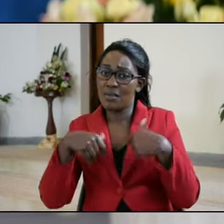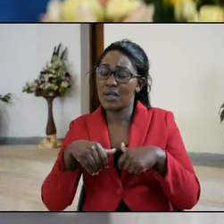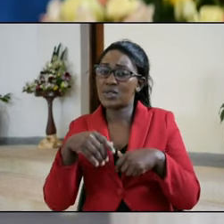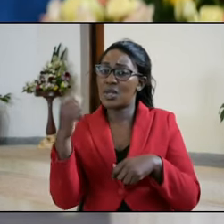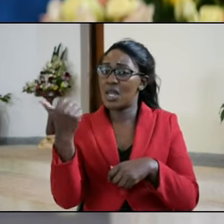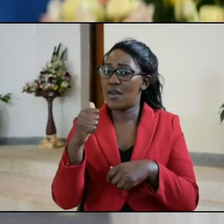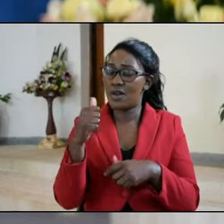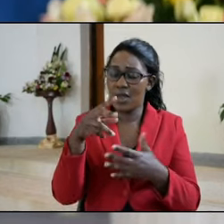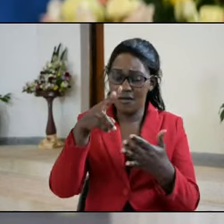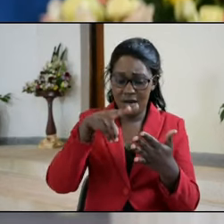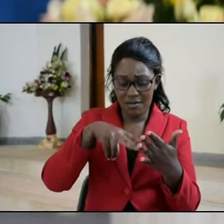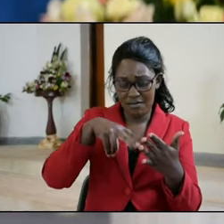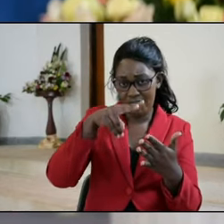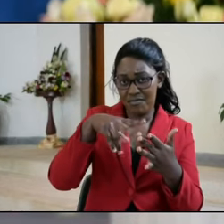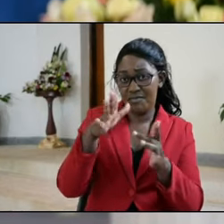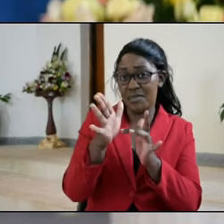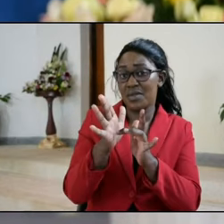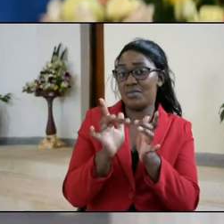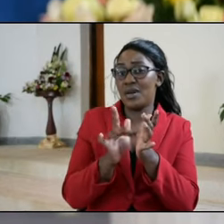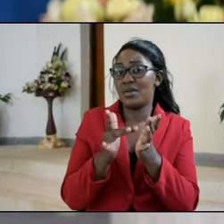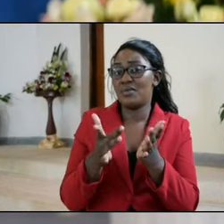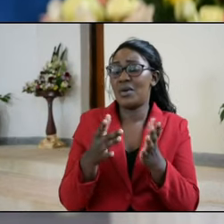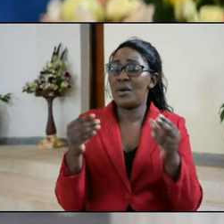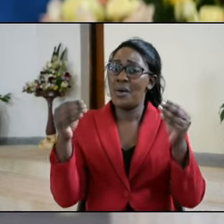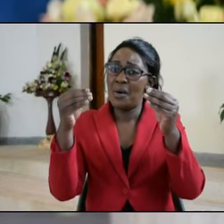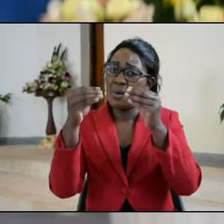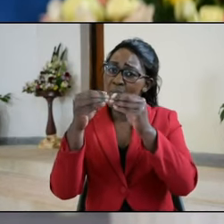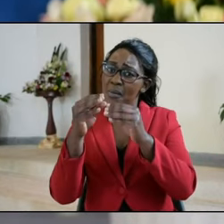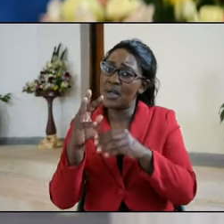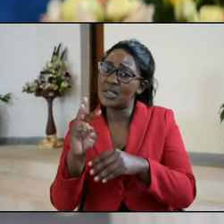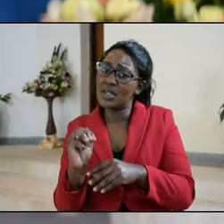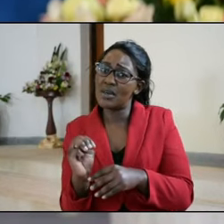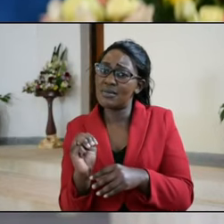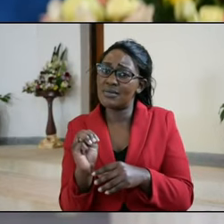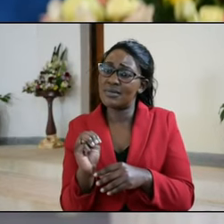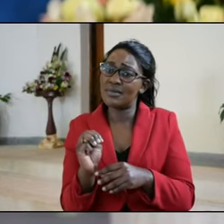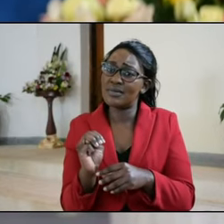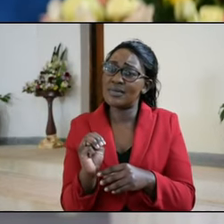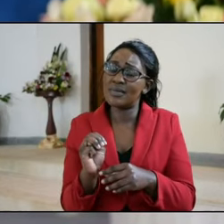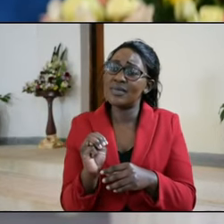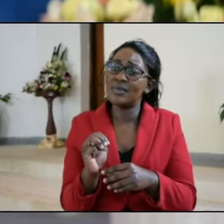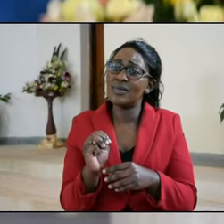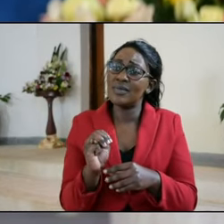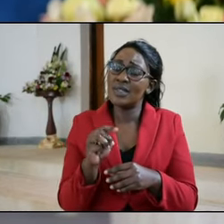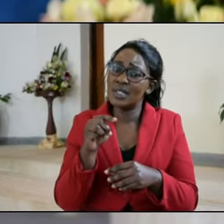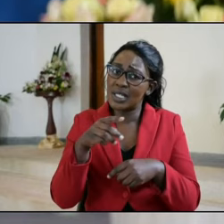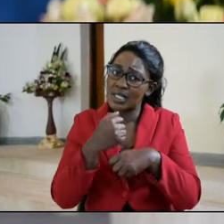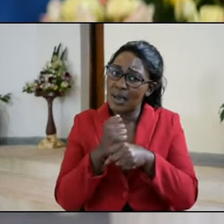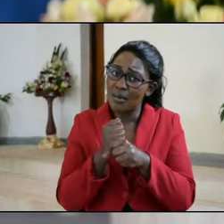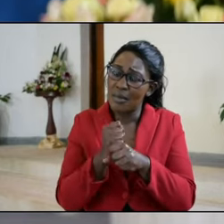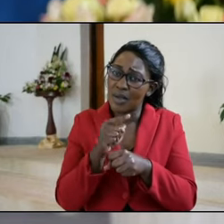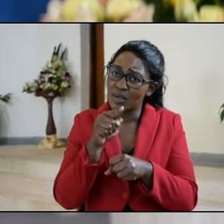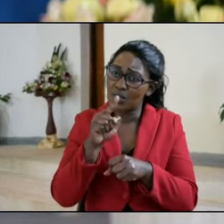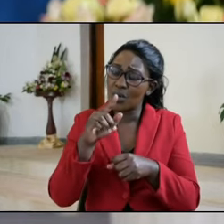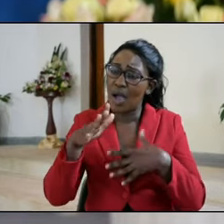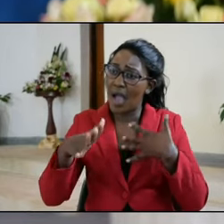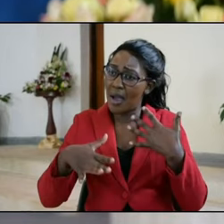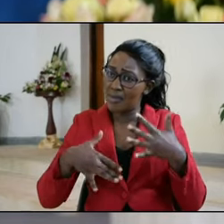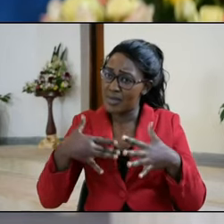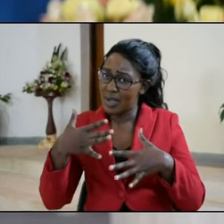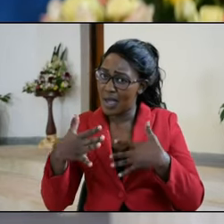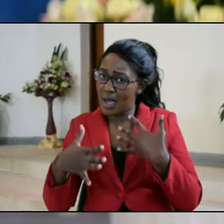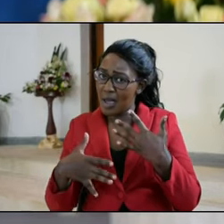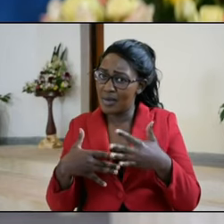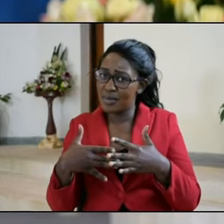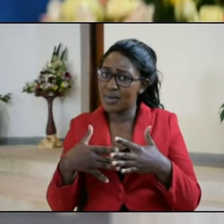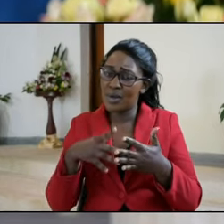you met them and they asked you, so what makes you so happy every day? What is it about you